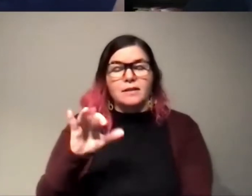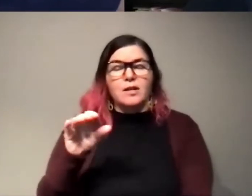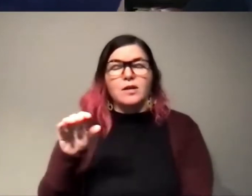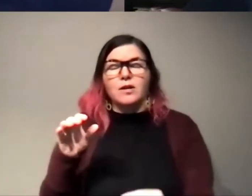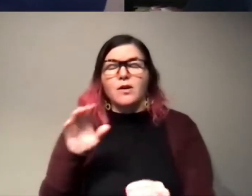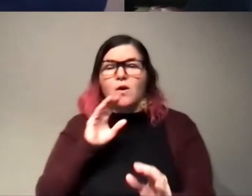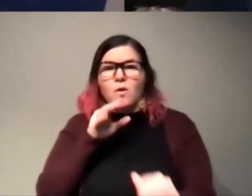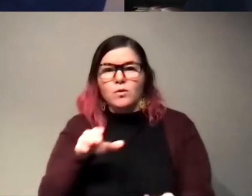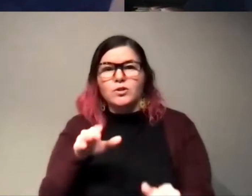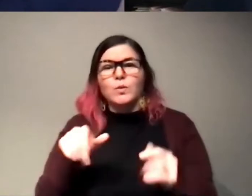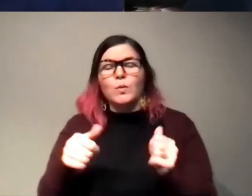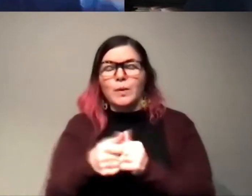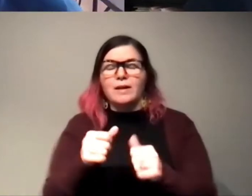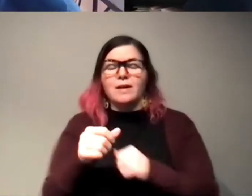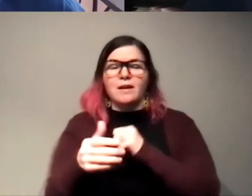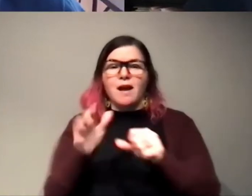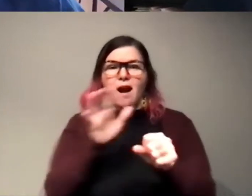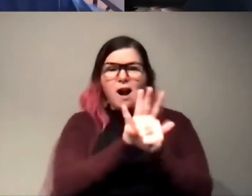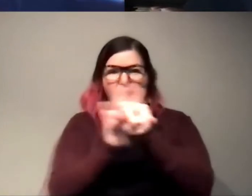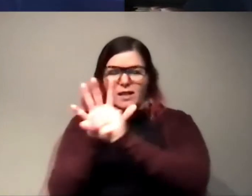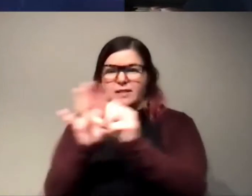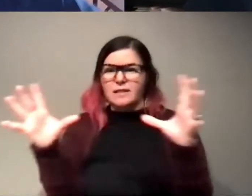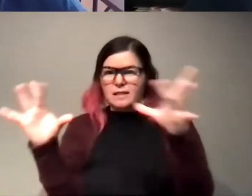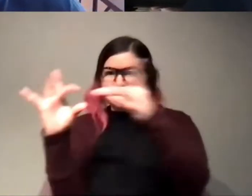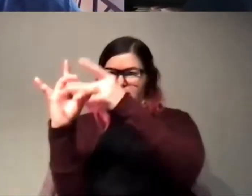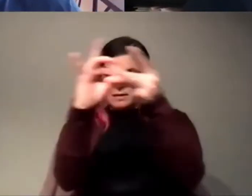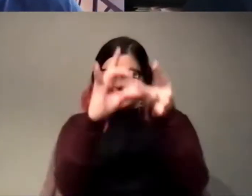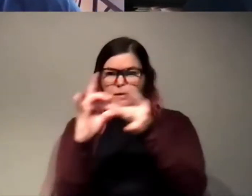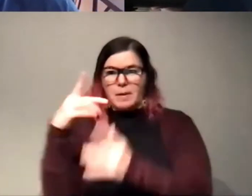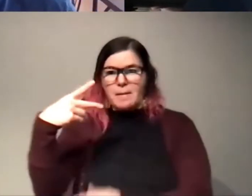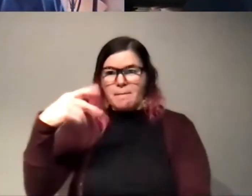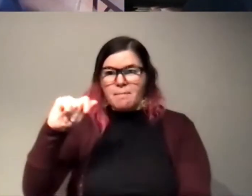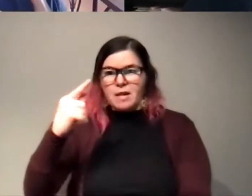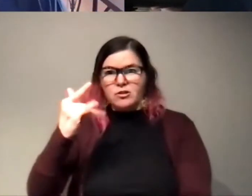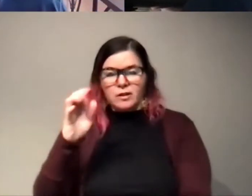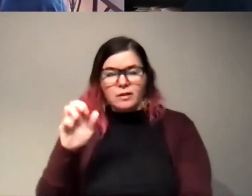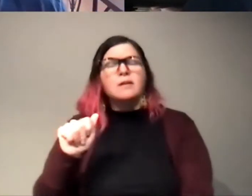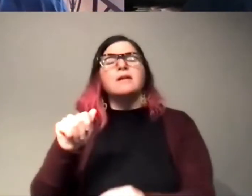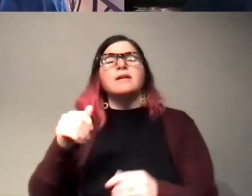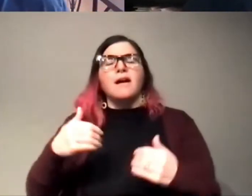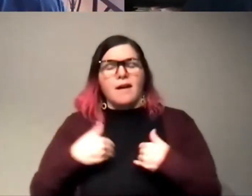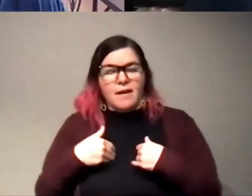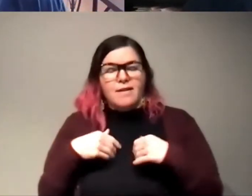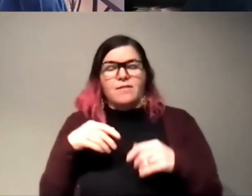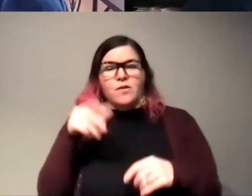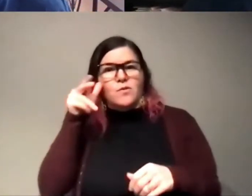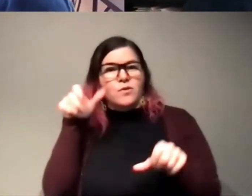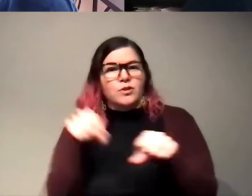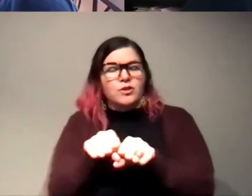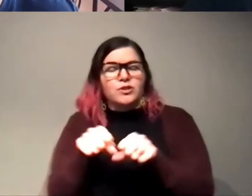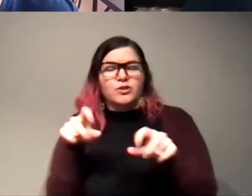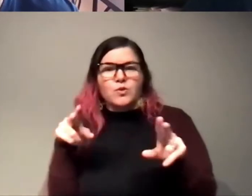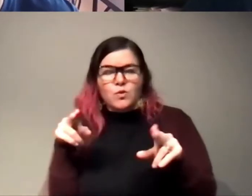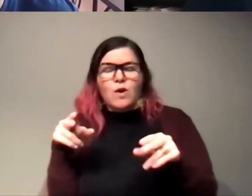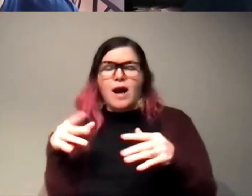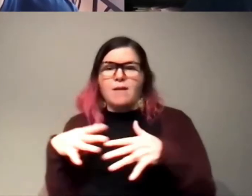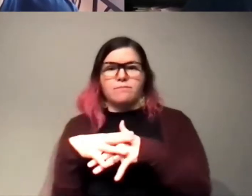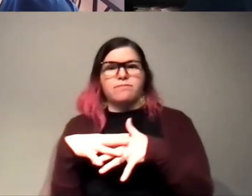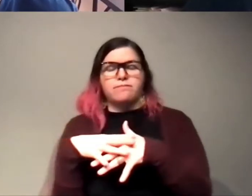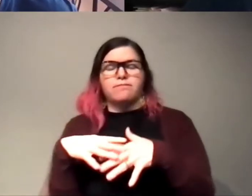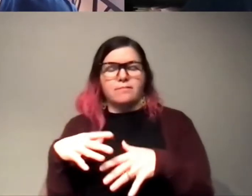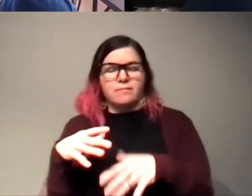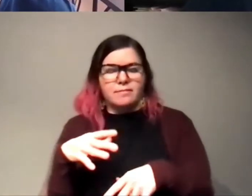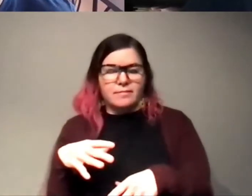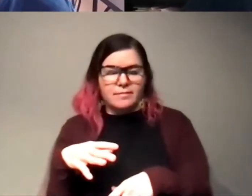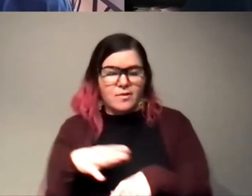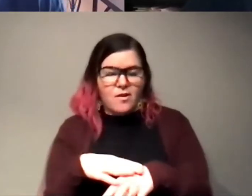were in Pangea, there were horseshoe crabs laying eggs on the shores of the ocean. So it's really amazing when you think about that.